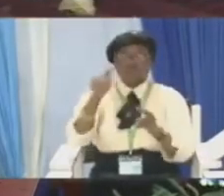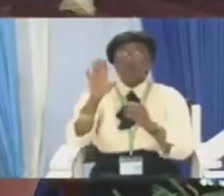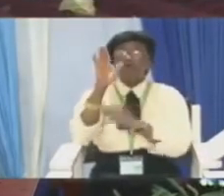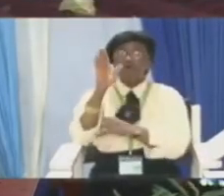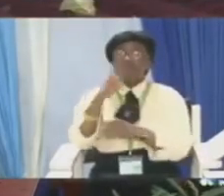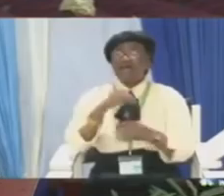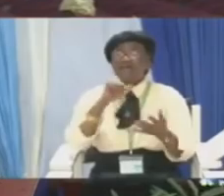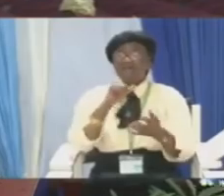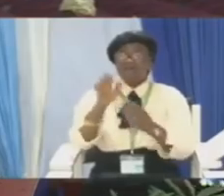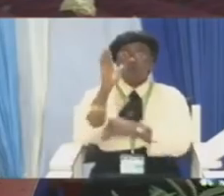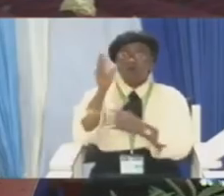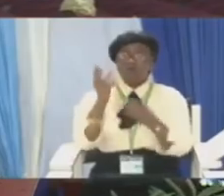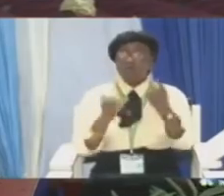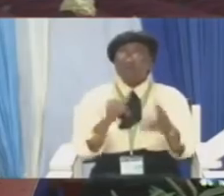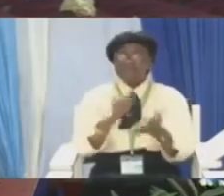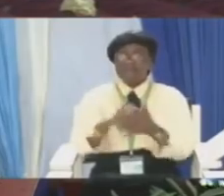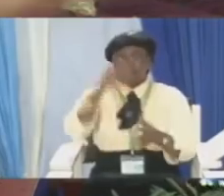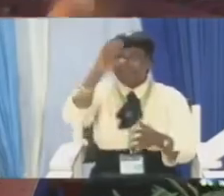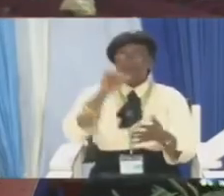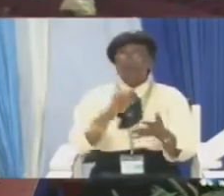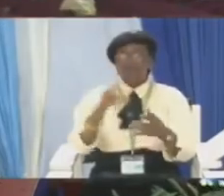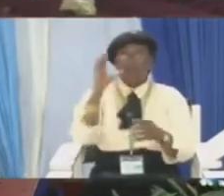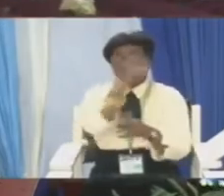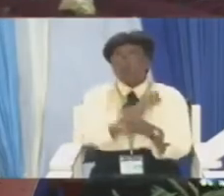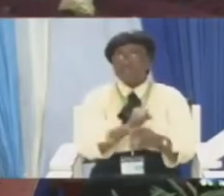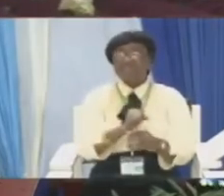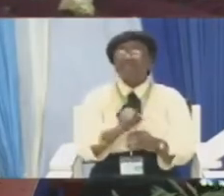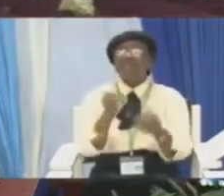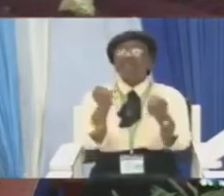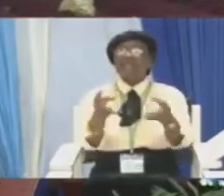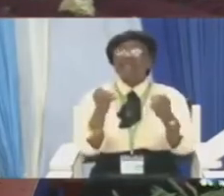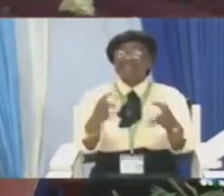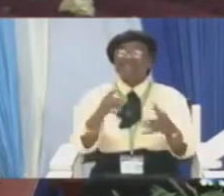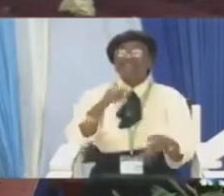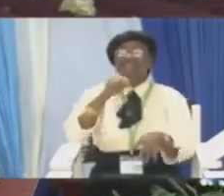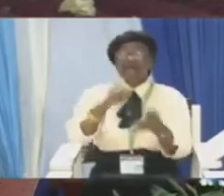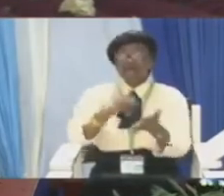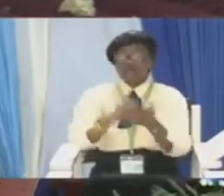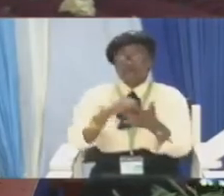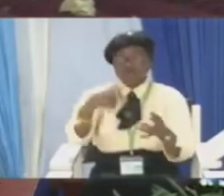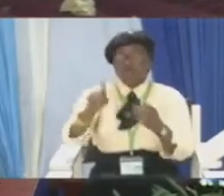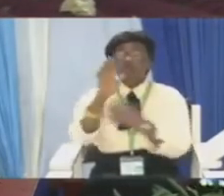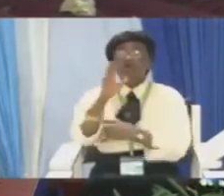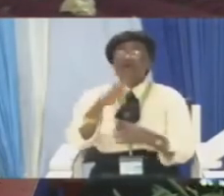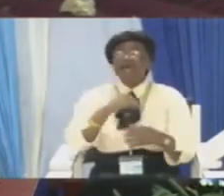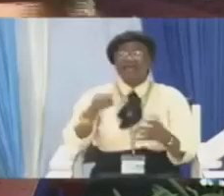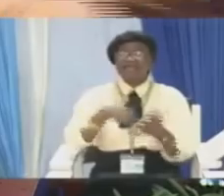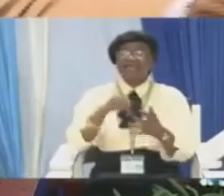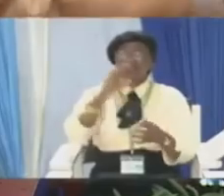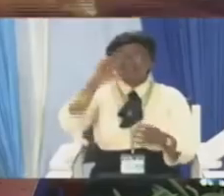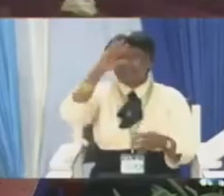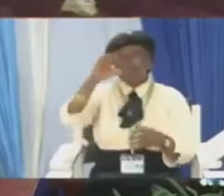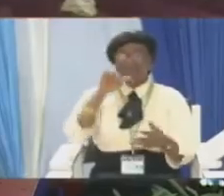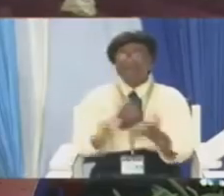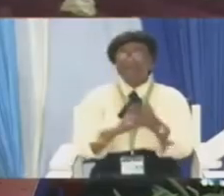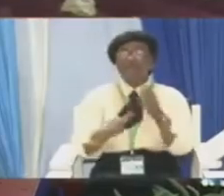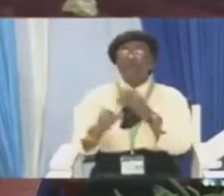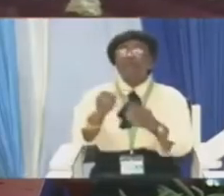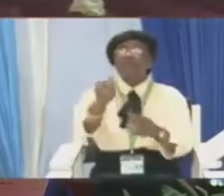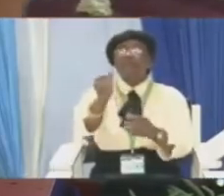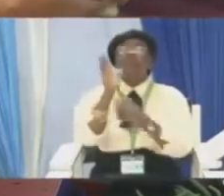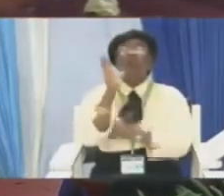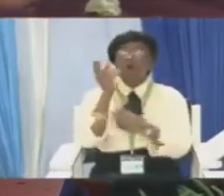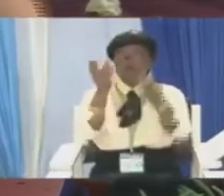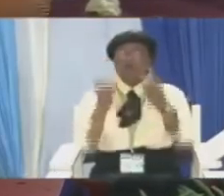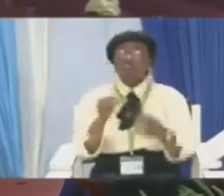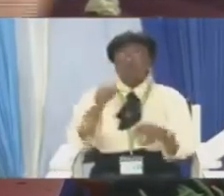to win several thousands and millions of people for God. And this is the man that God wants to anoint